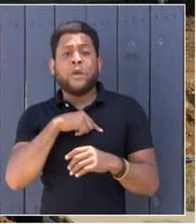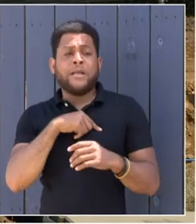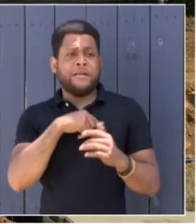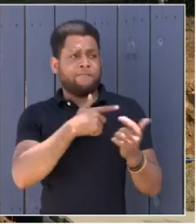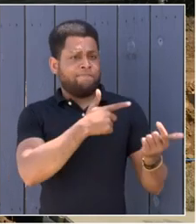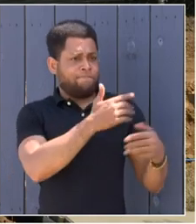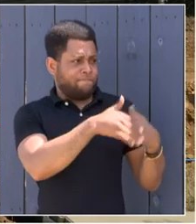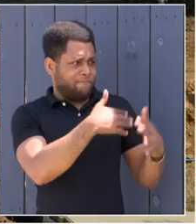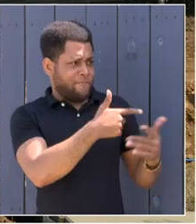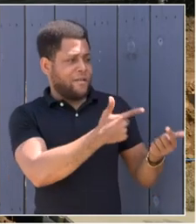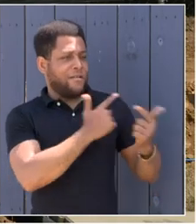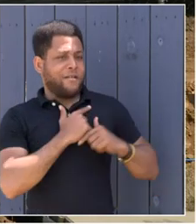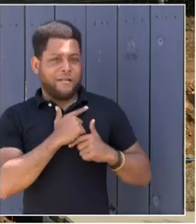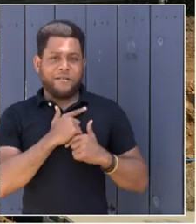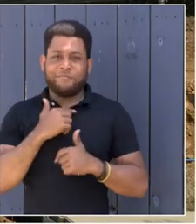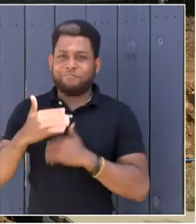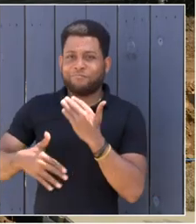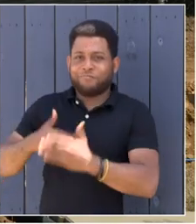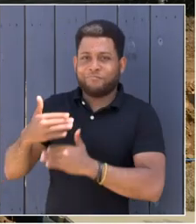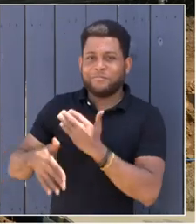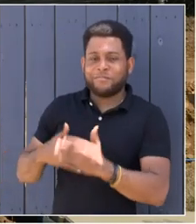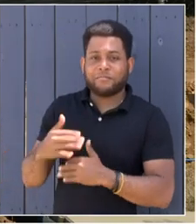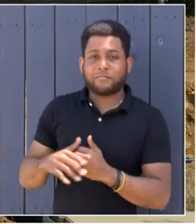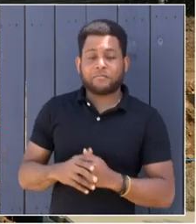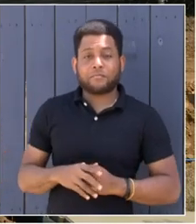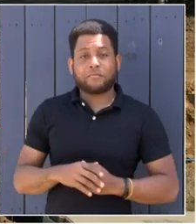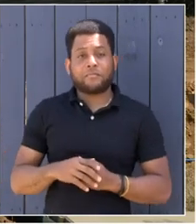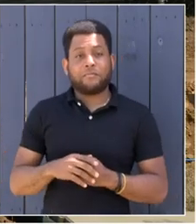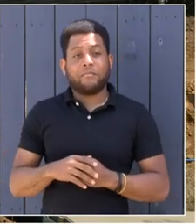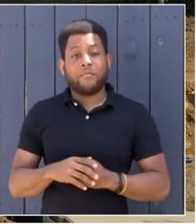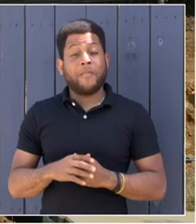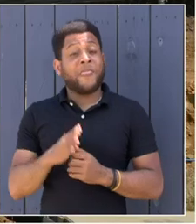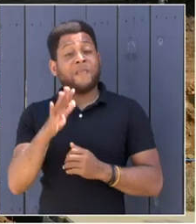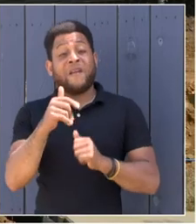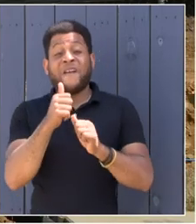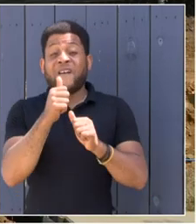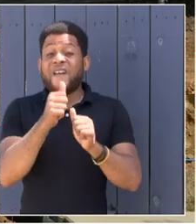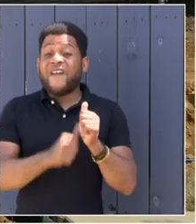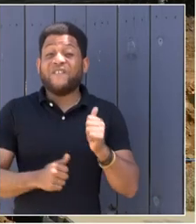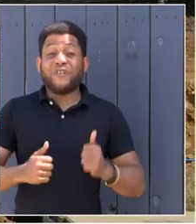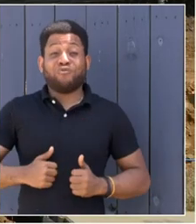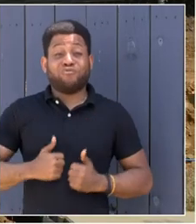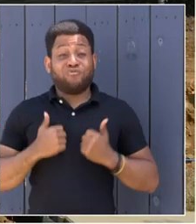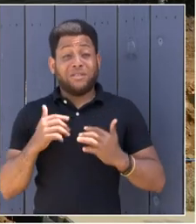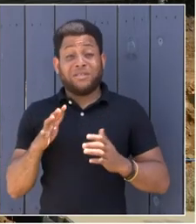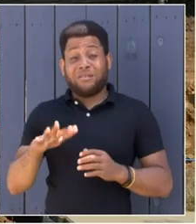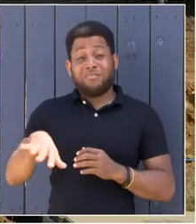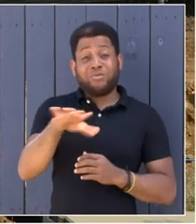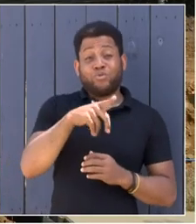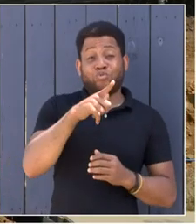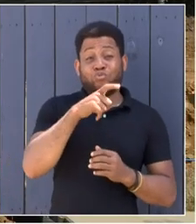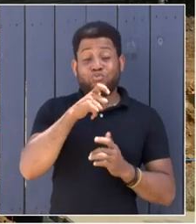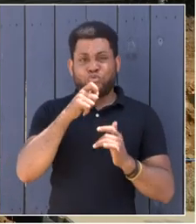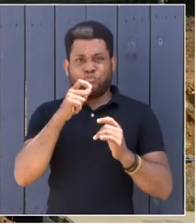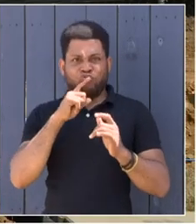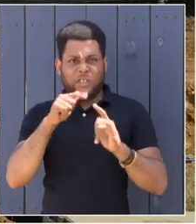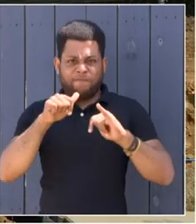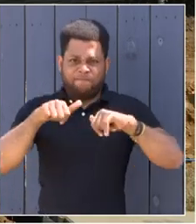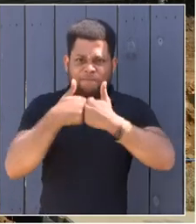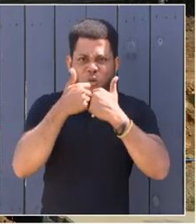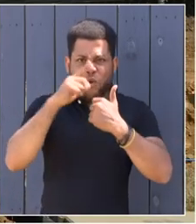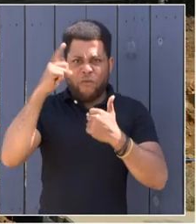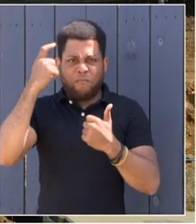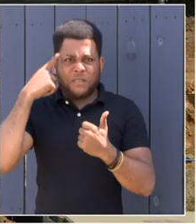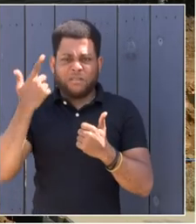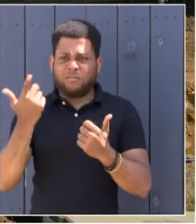make sure that we got here today. And so to every resident who challenged the government, who challenged me and my colleagues and